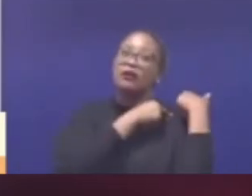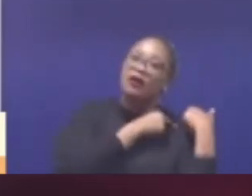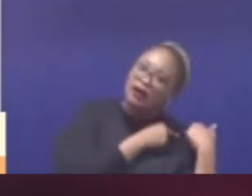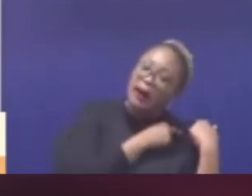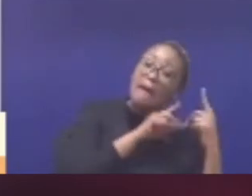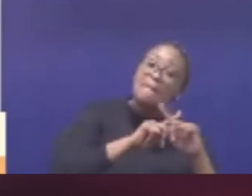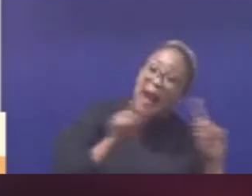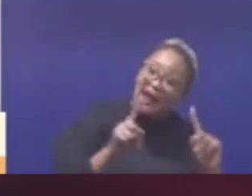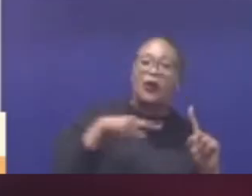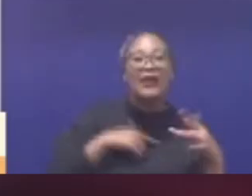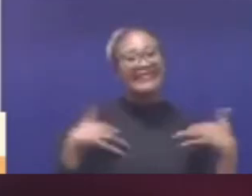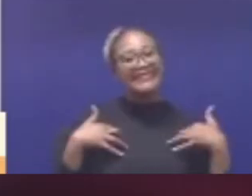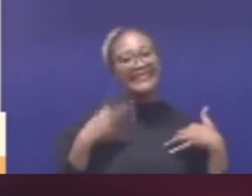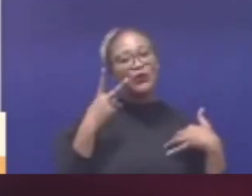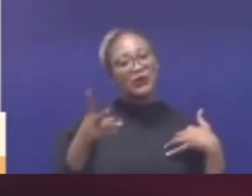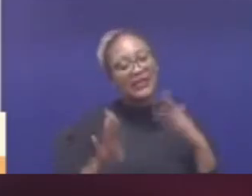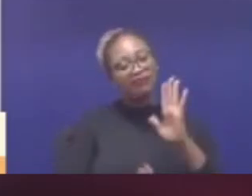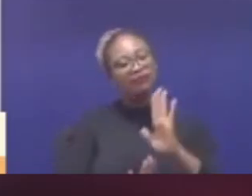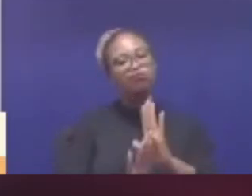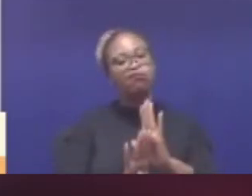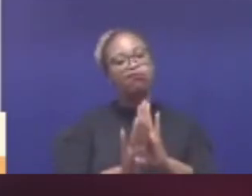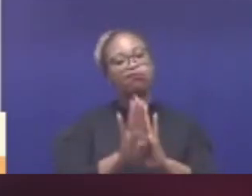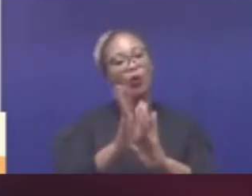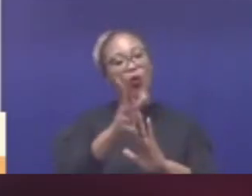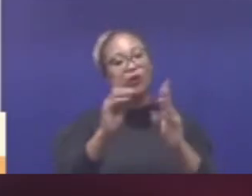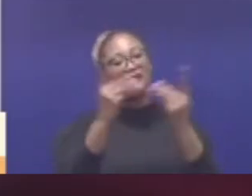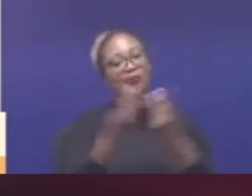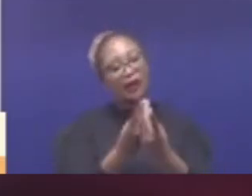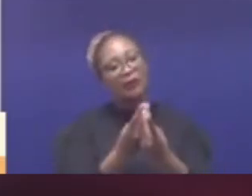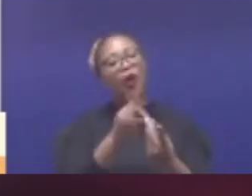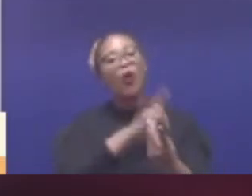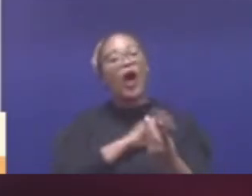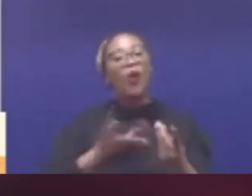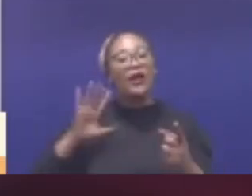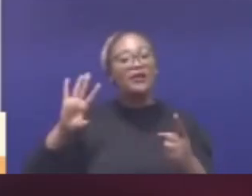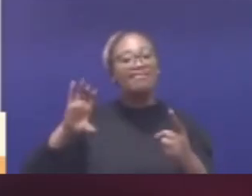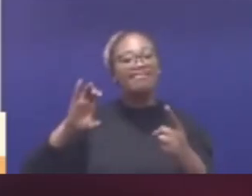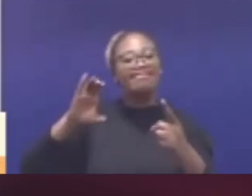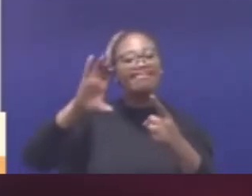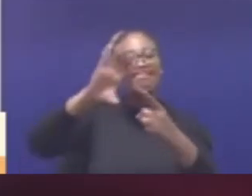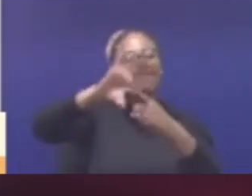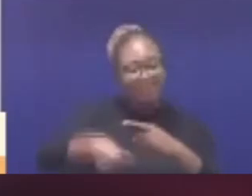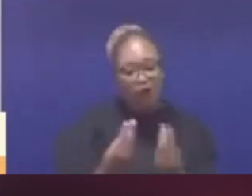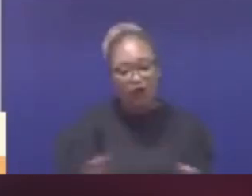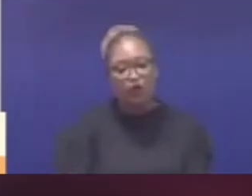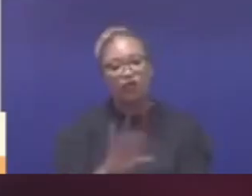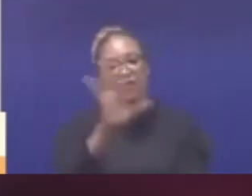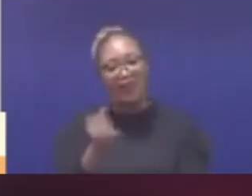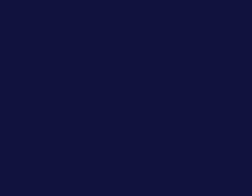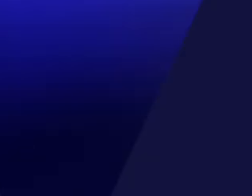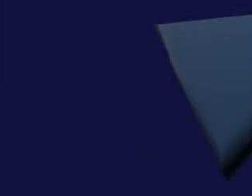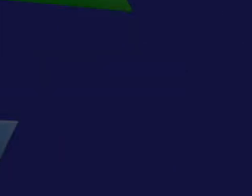in this department as they fulfill their duty of care to the children of South Africa. I thank